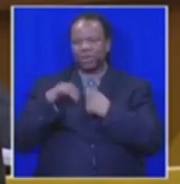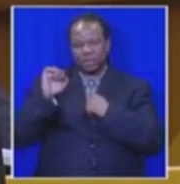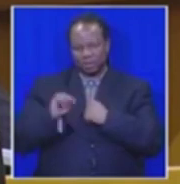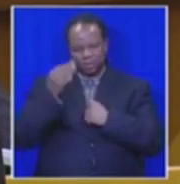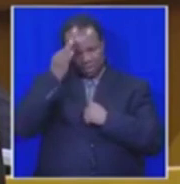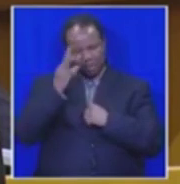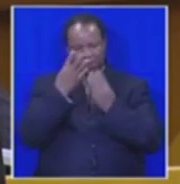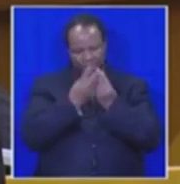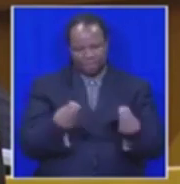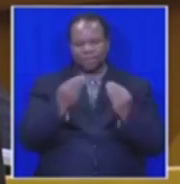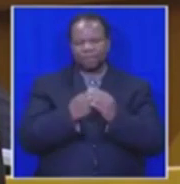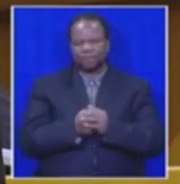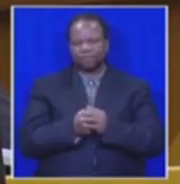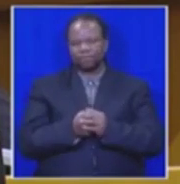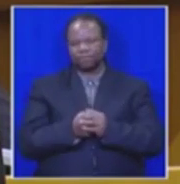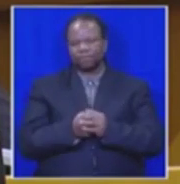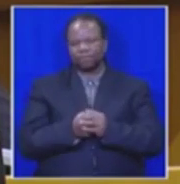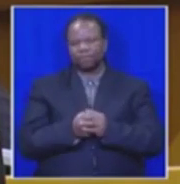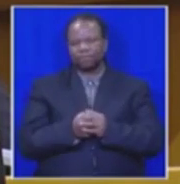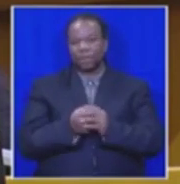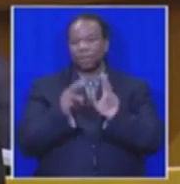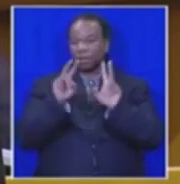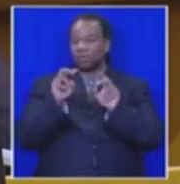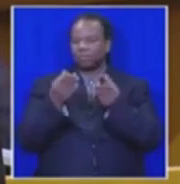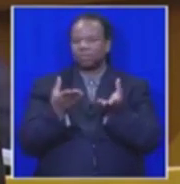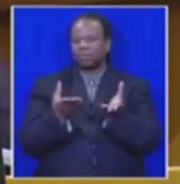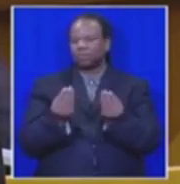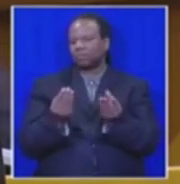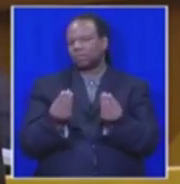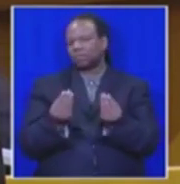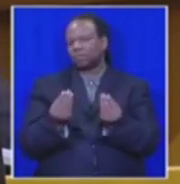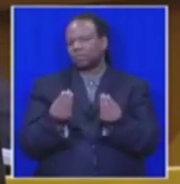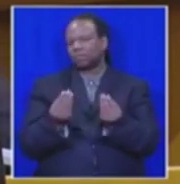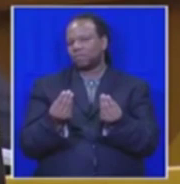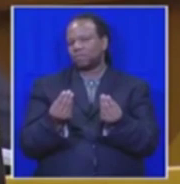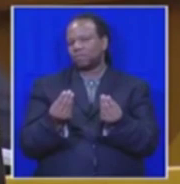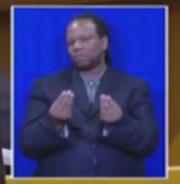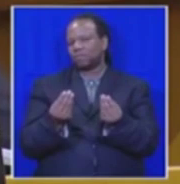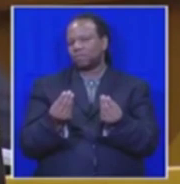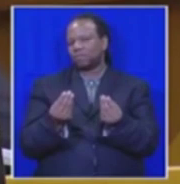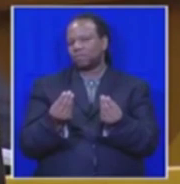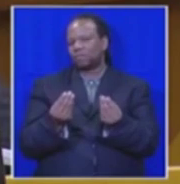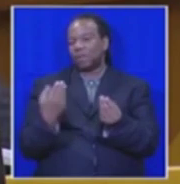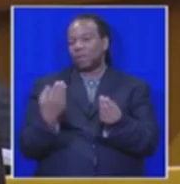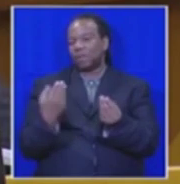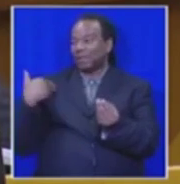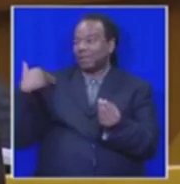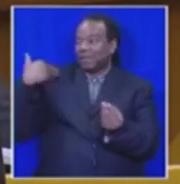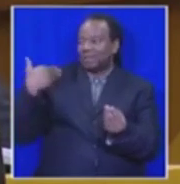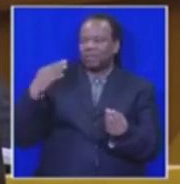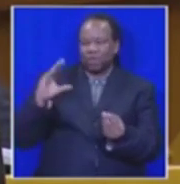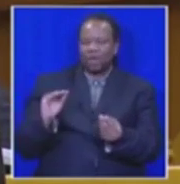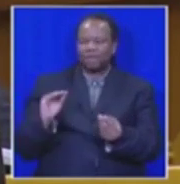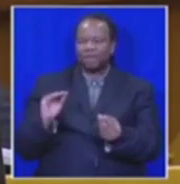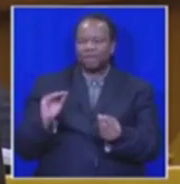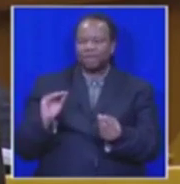I think the issue that is very simple is that given our history, the challenge, the